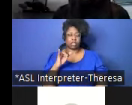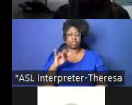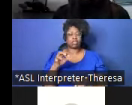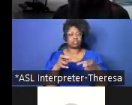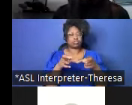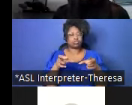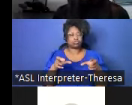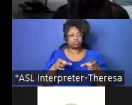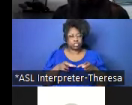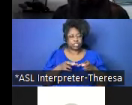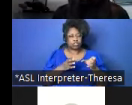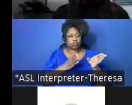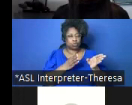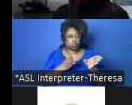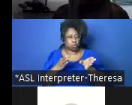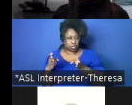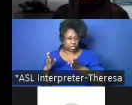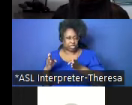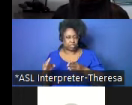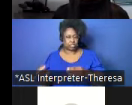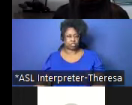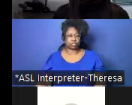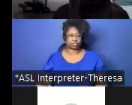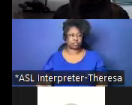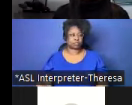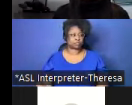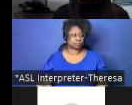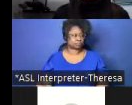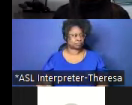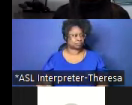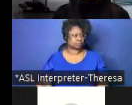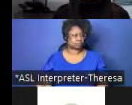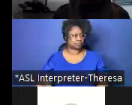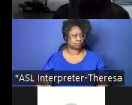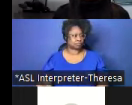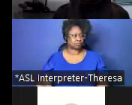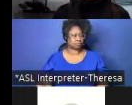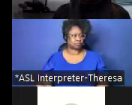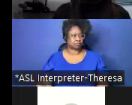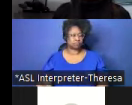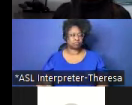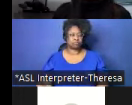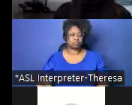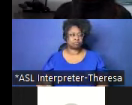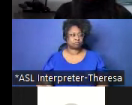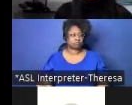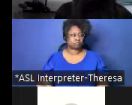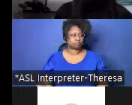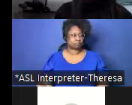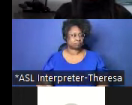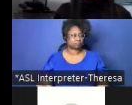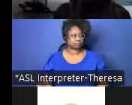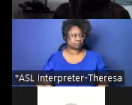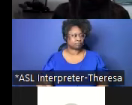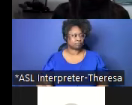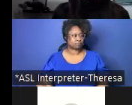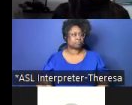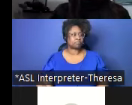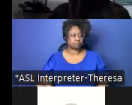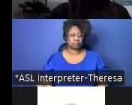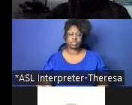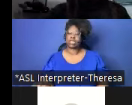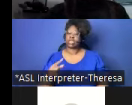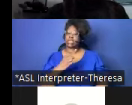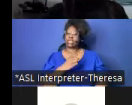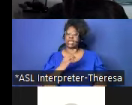coordination. And this provides a lot of really great opportunities for more comprehensive